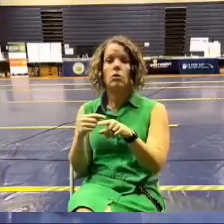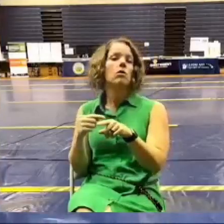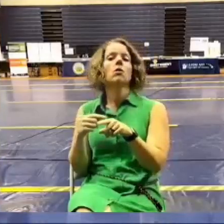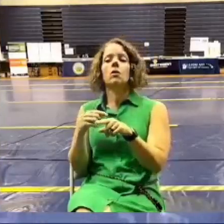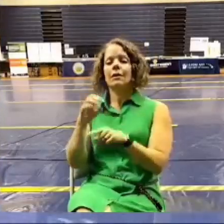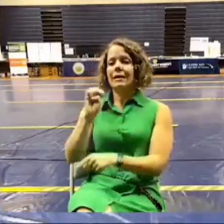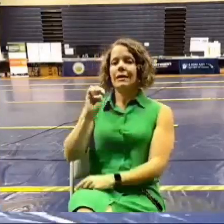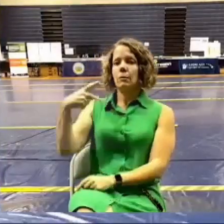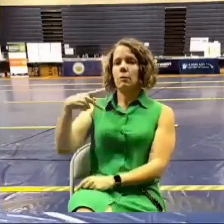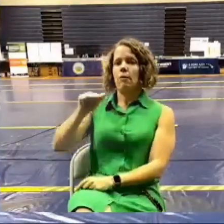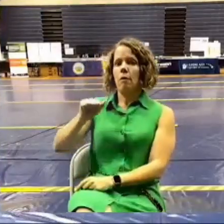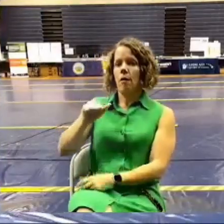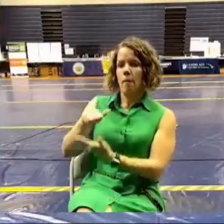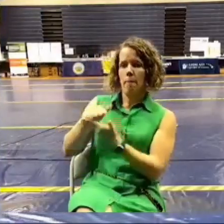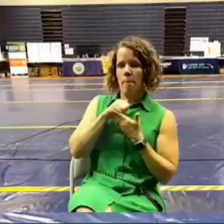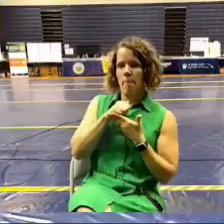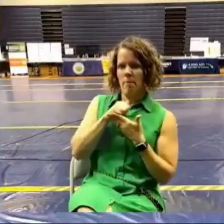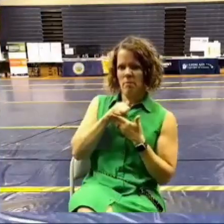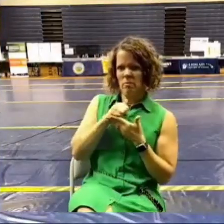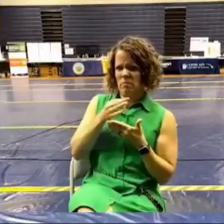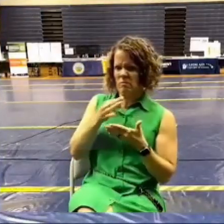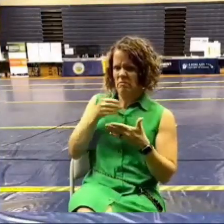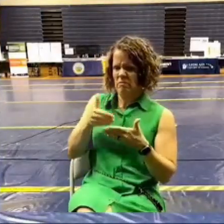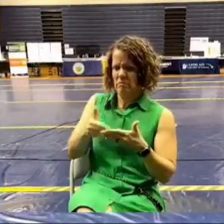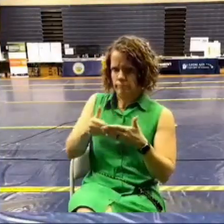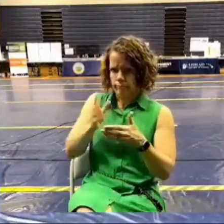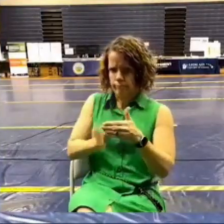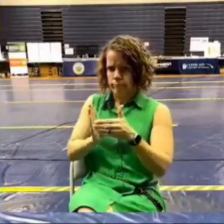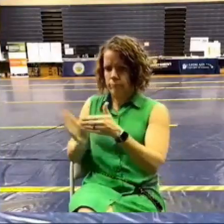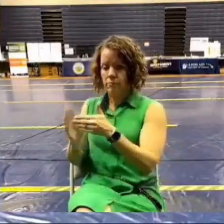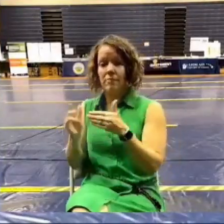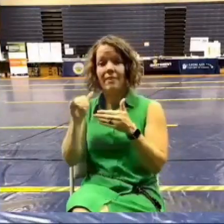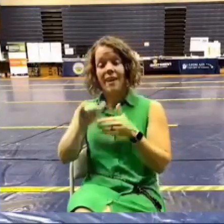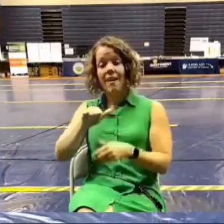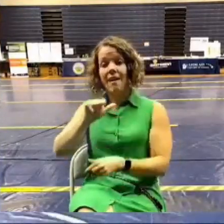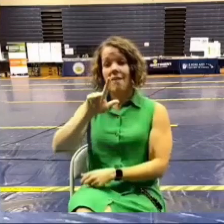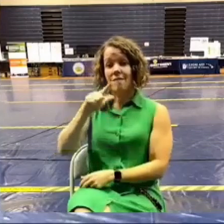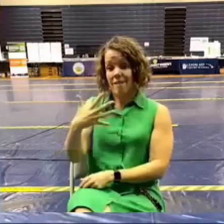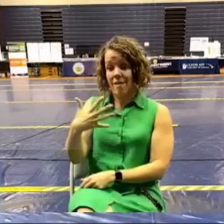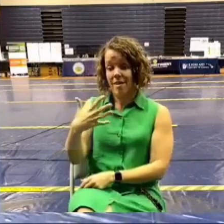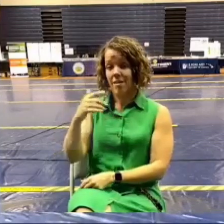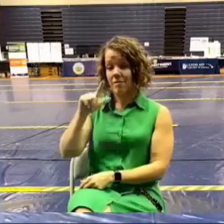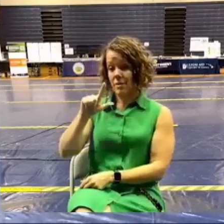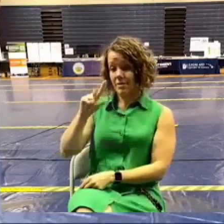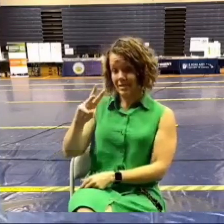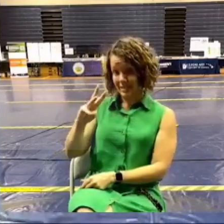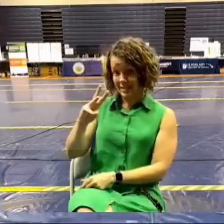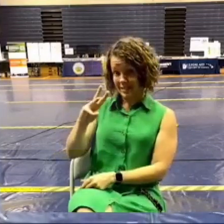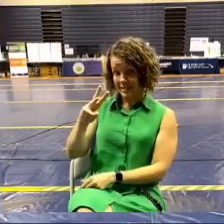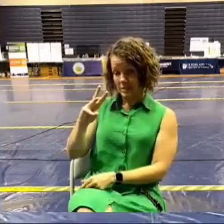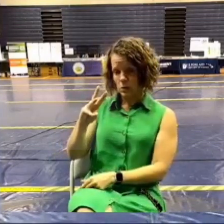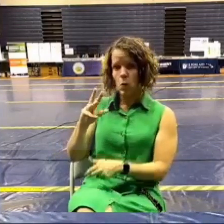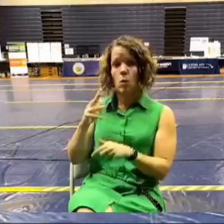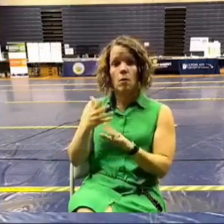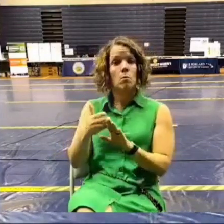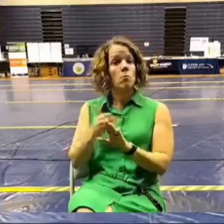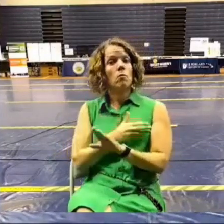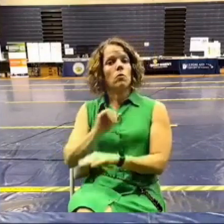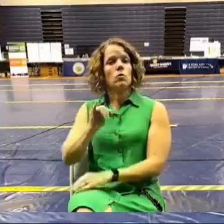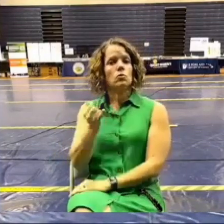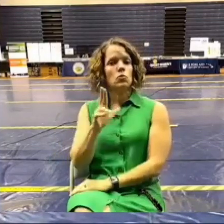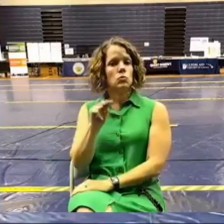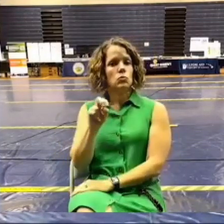with the help of the EPA. We hope to get through the remaining L5 and L6 by